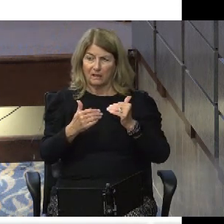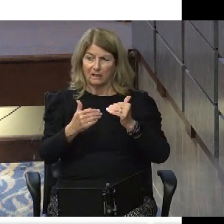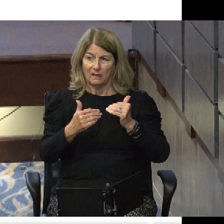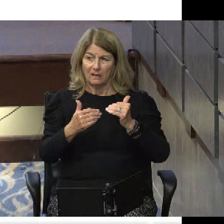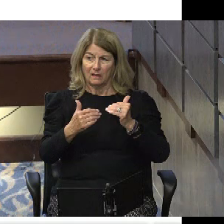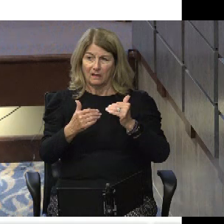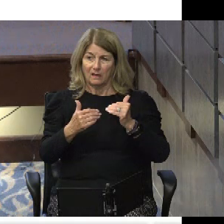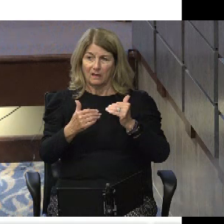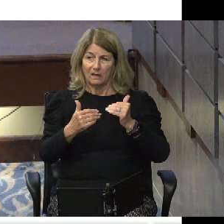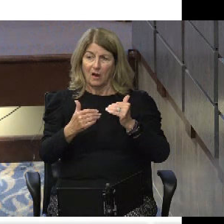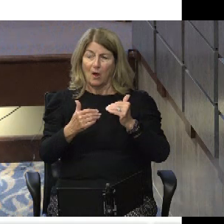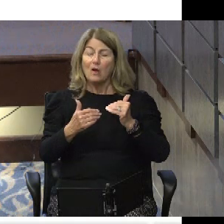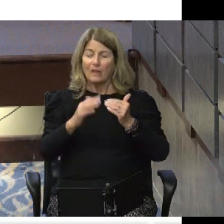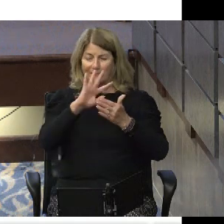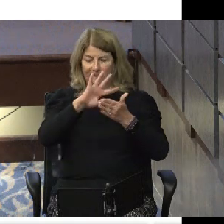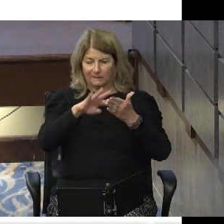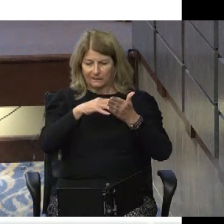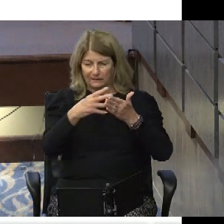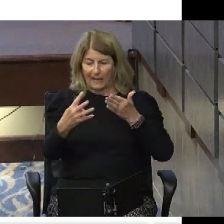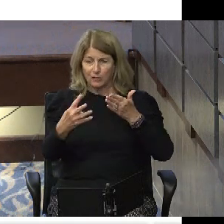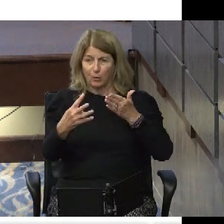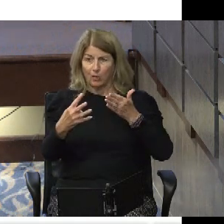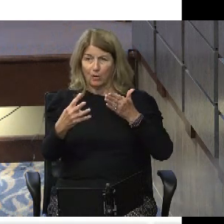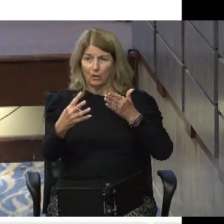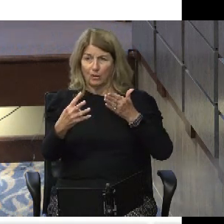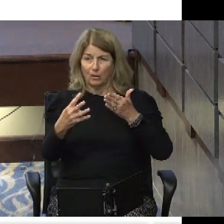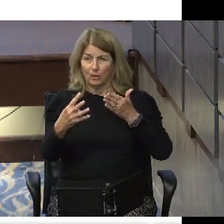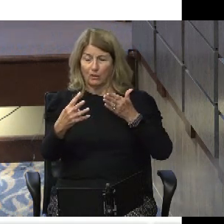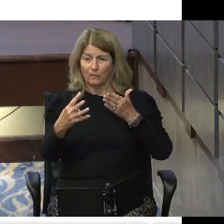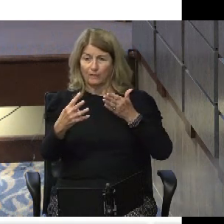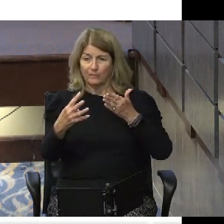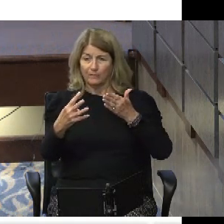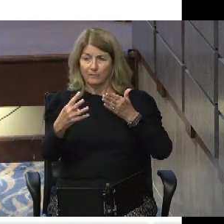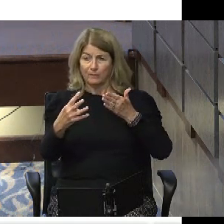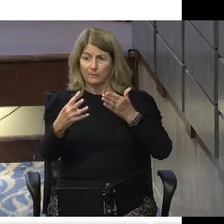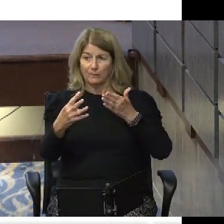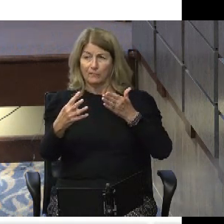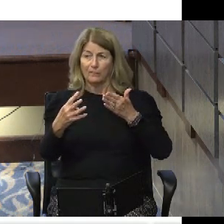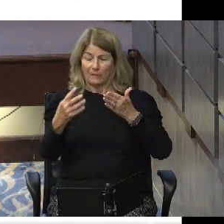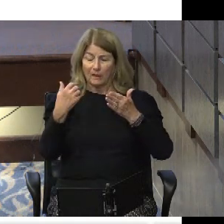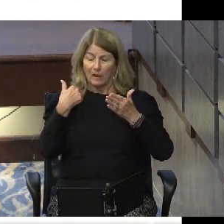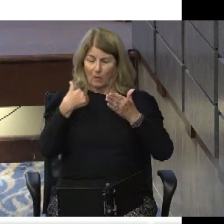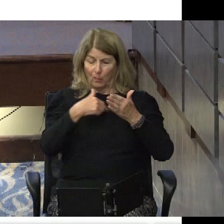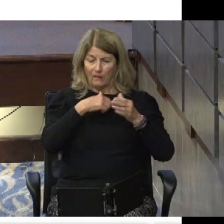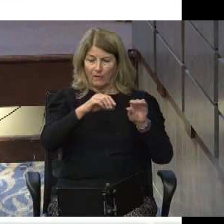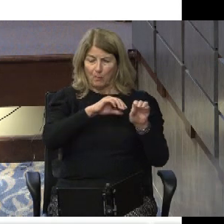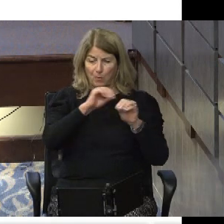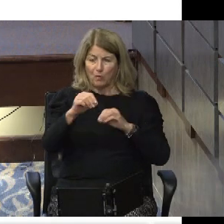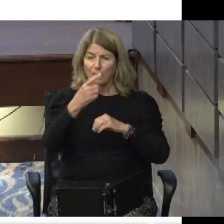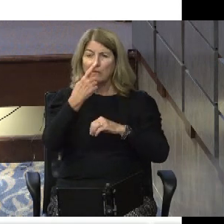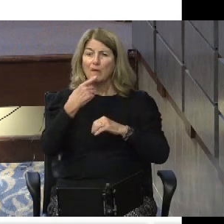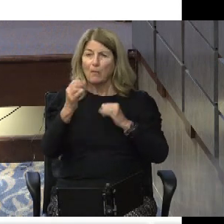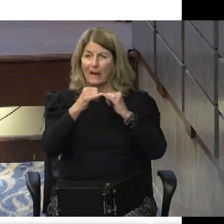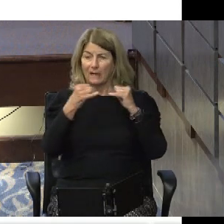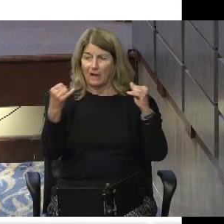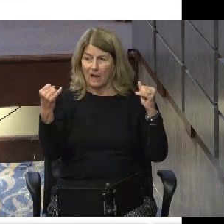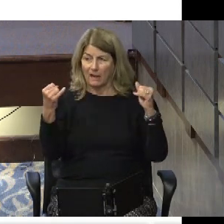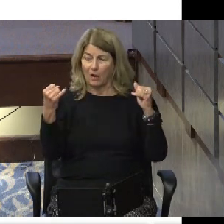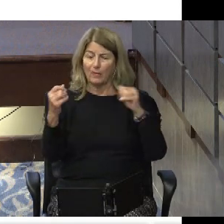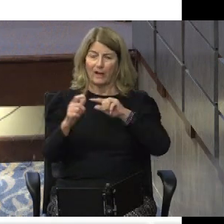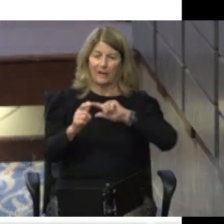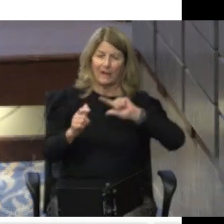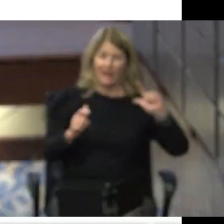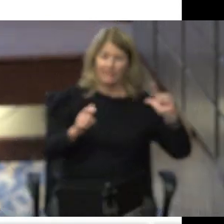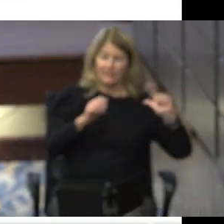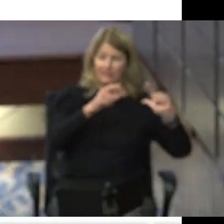sort of overall schedule that we had presented last time we spoke with council. We've moved the red line. The red line on the left side